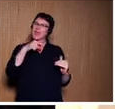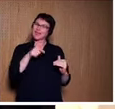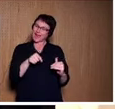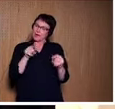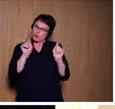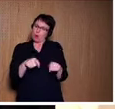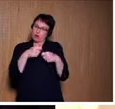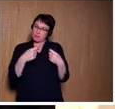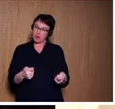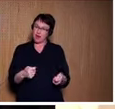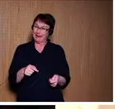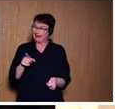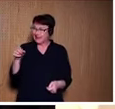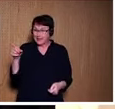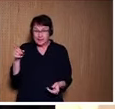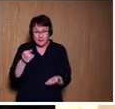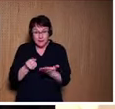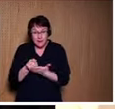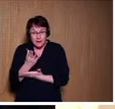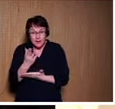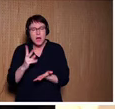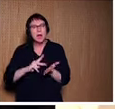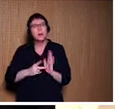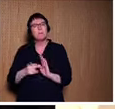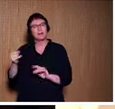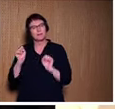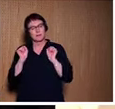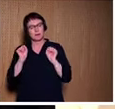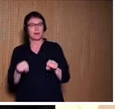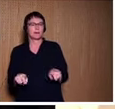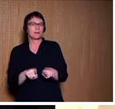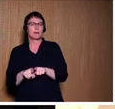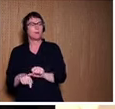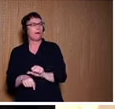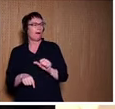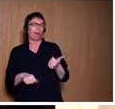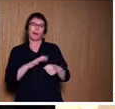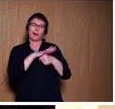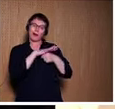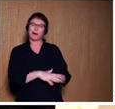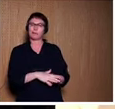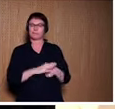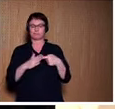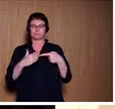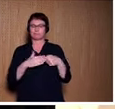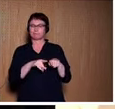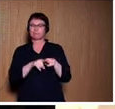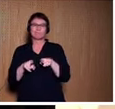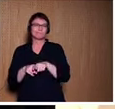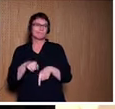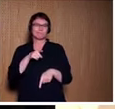challenged, then they can reinforce other forms of inequality based upon